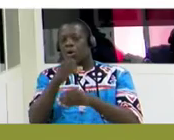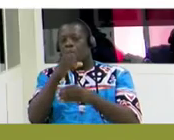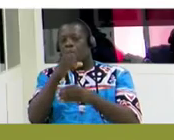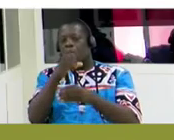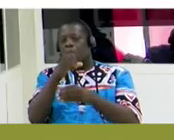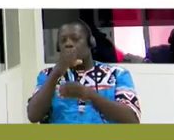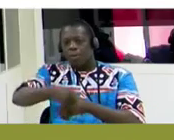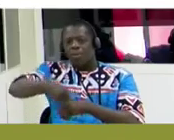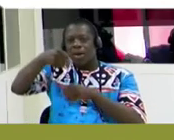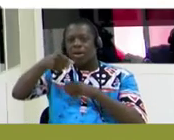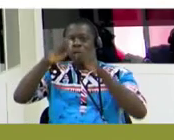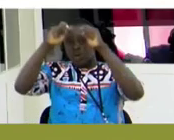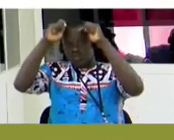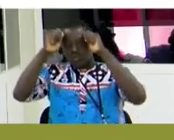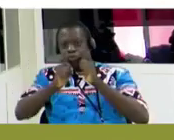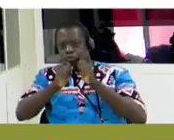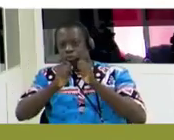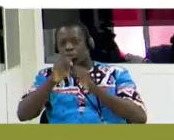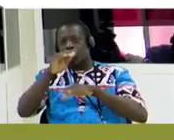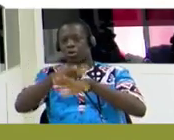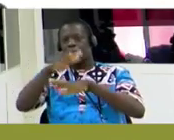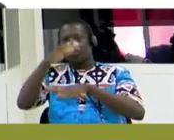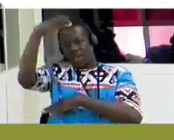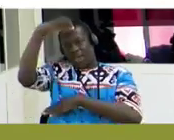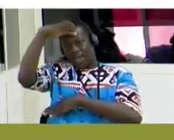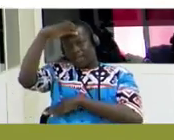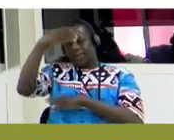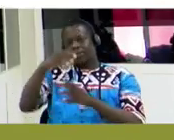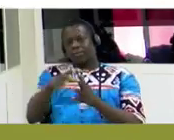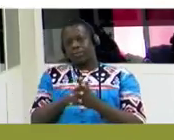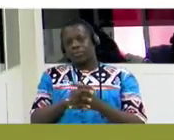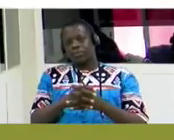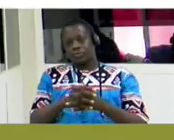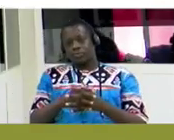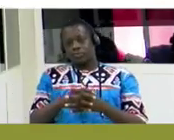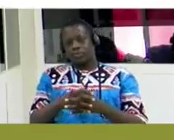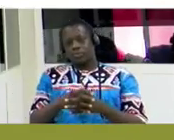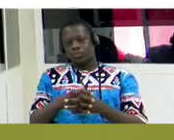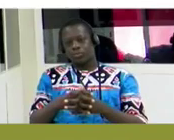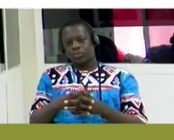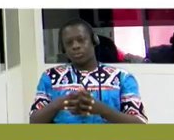it over his head? Over his head, yeah. Sorry. And